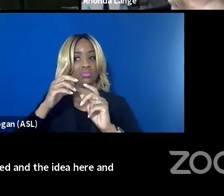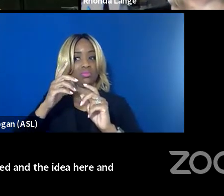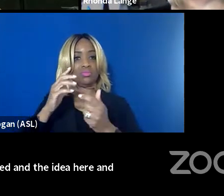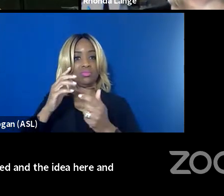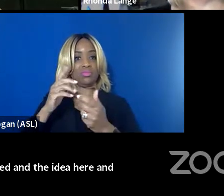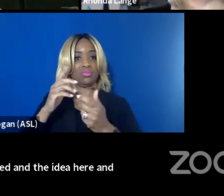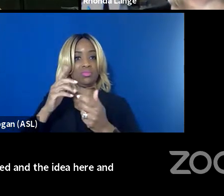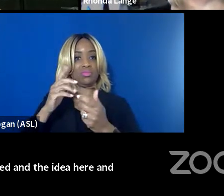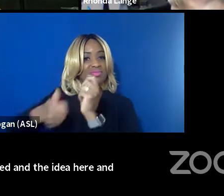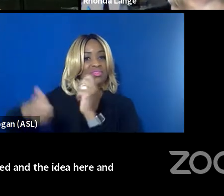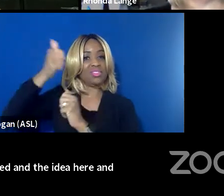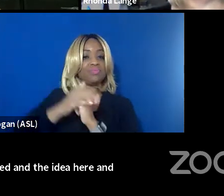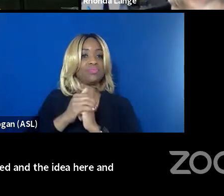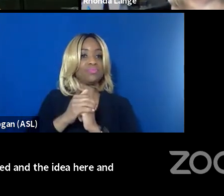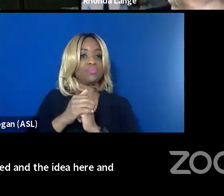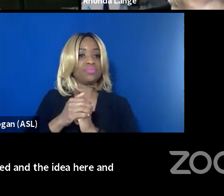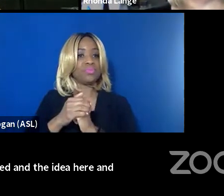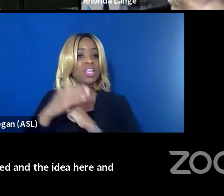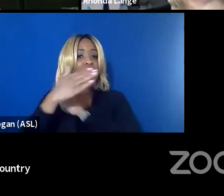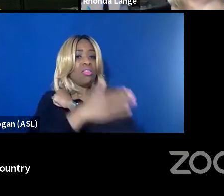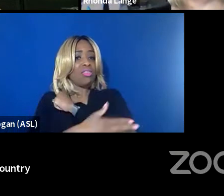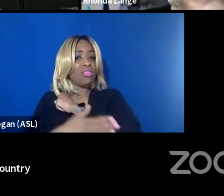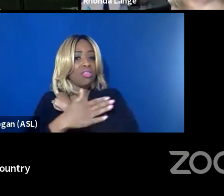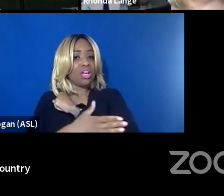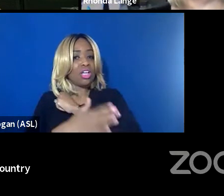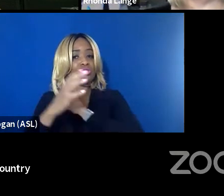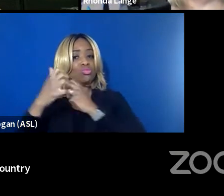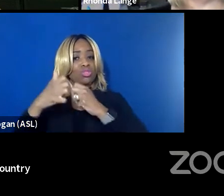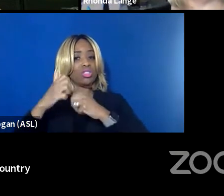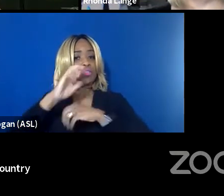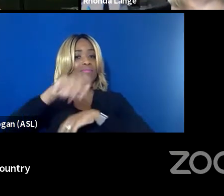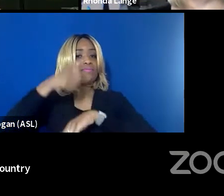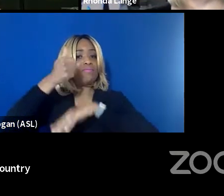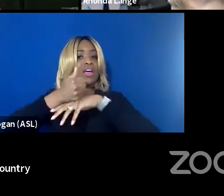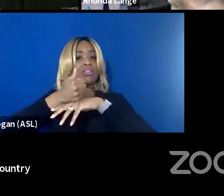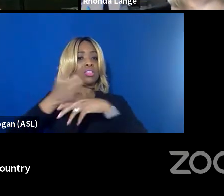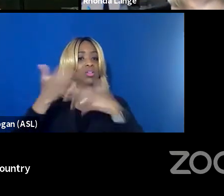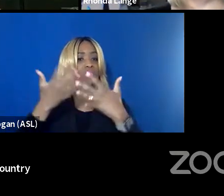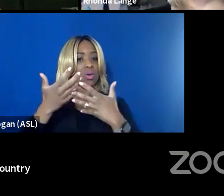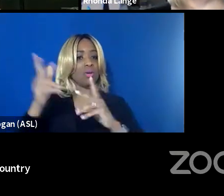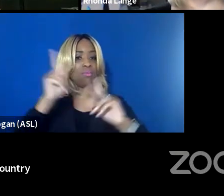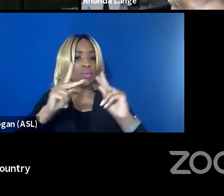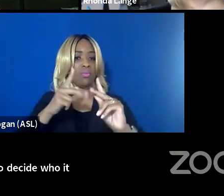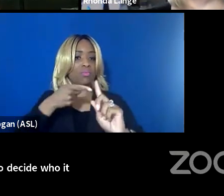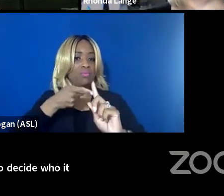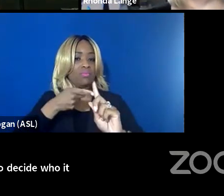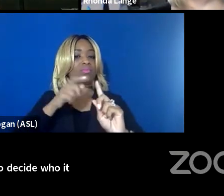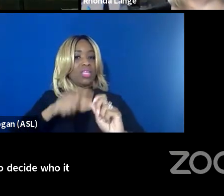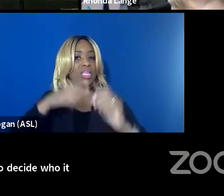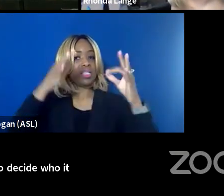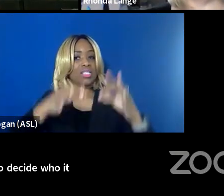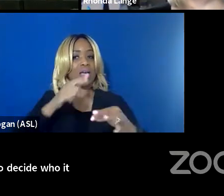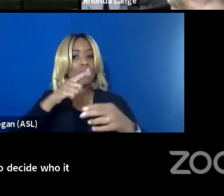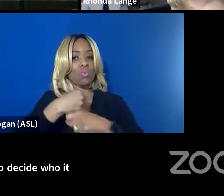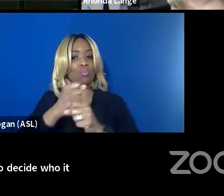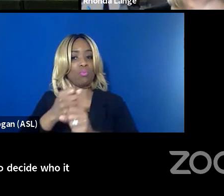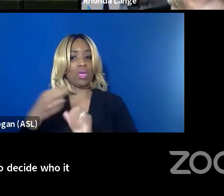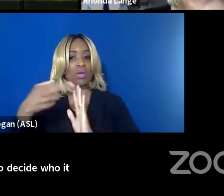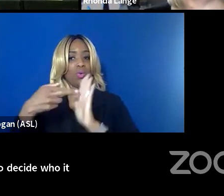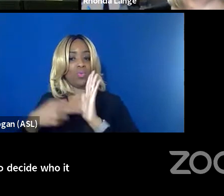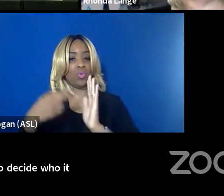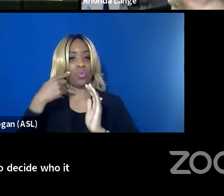was that the people get to decide who it is that makes the rules for them. And